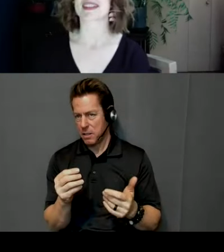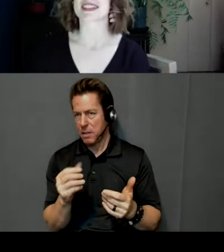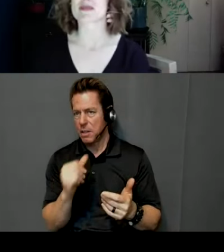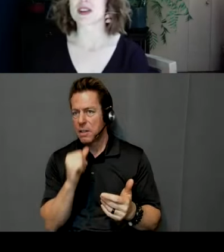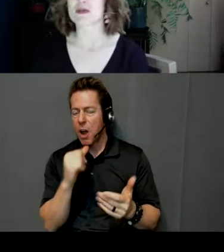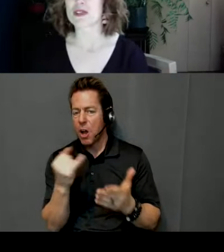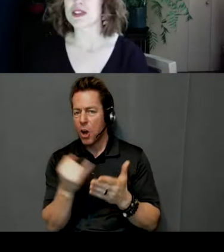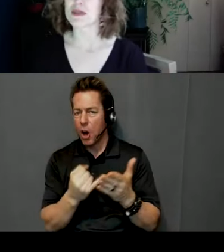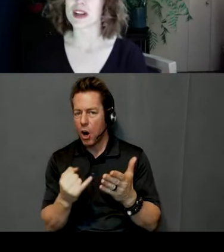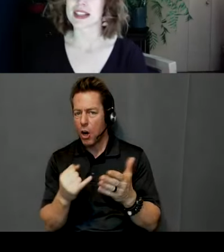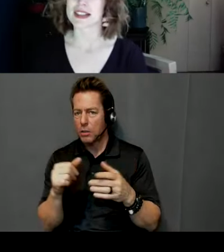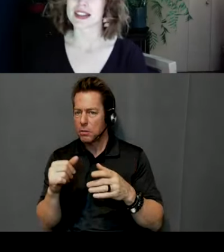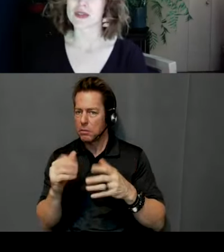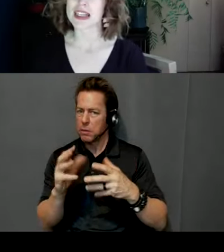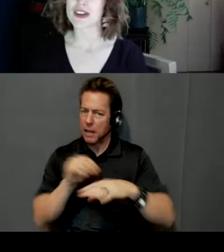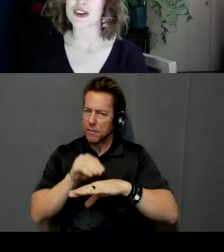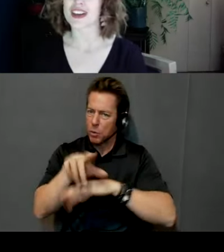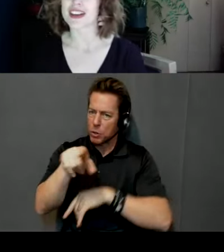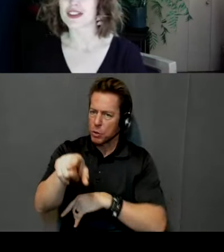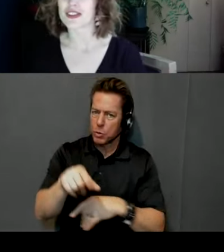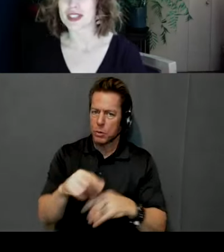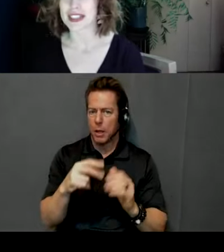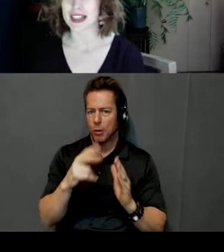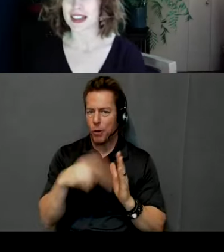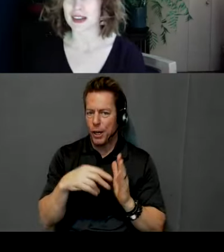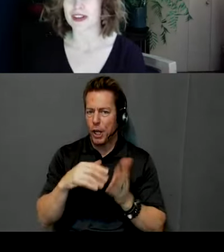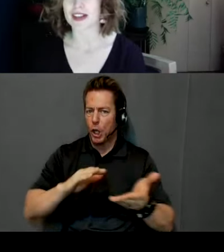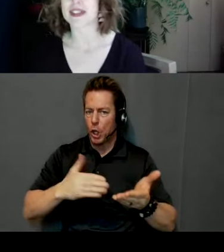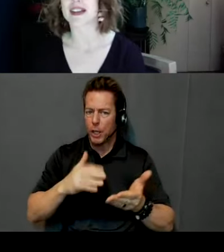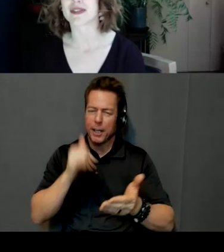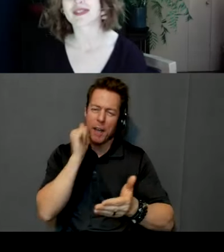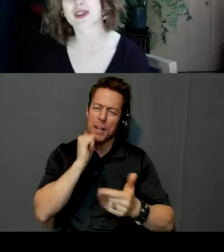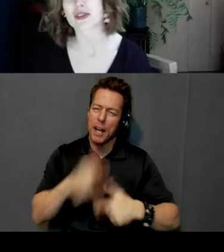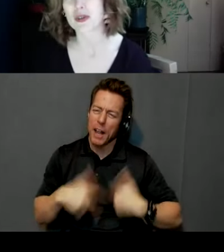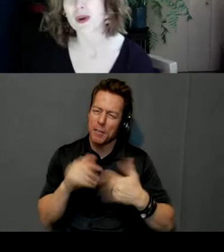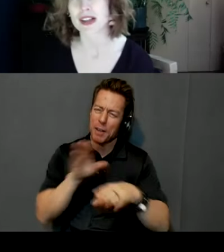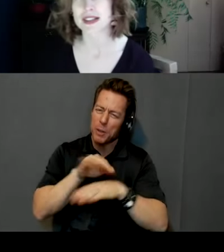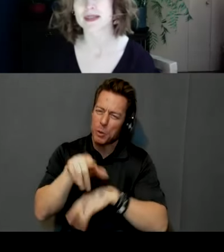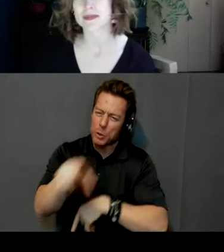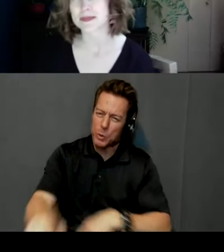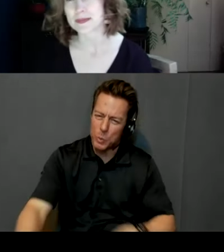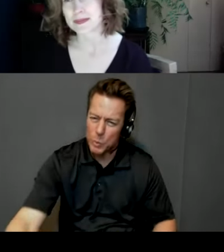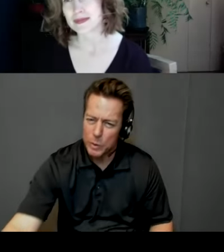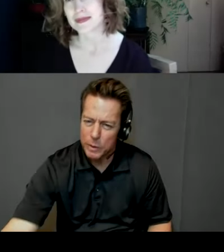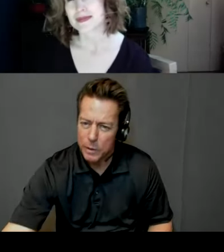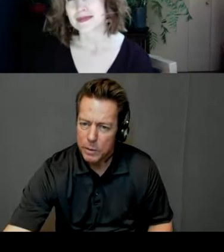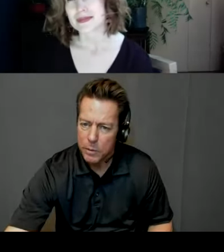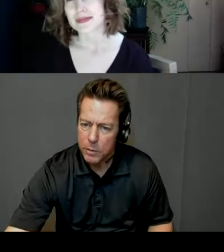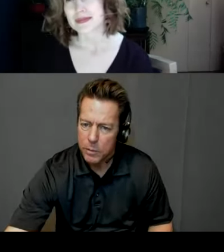making practices play a role in your process, like reading and cooking and all the daily life kind of stuff, going for walks?